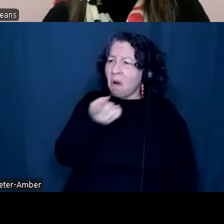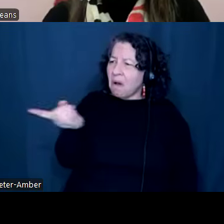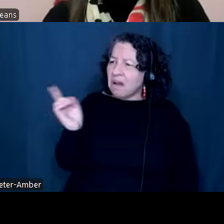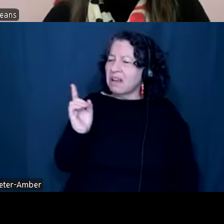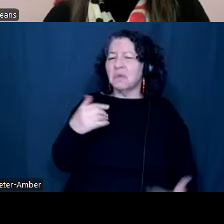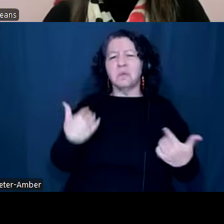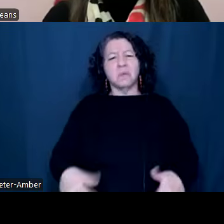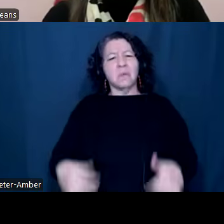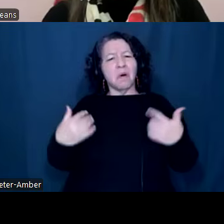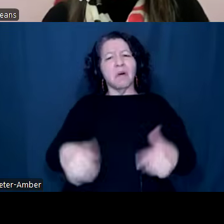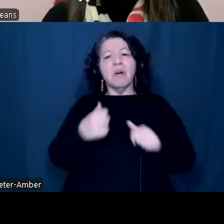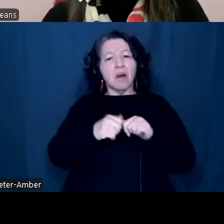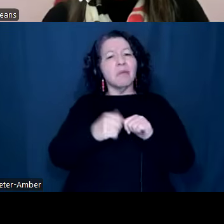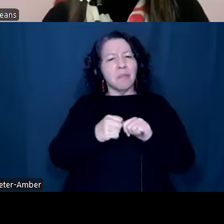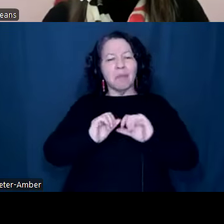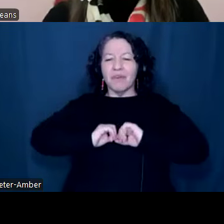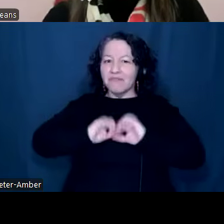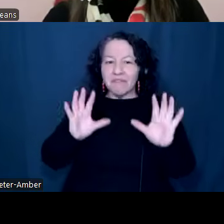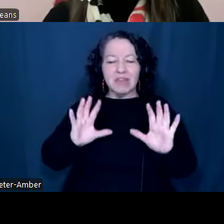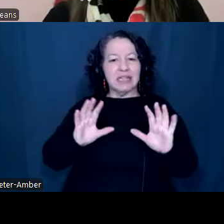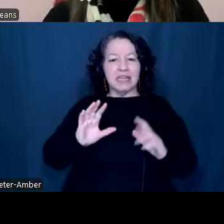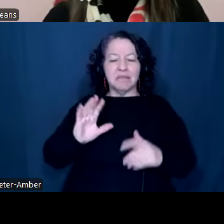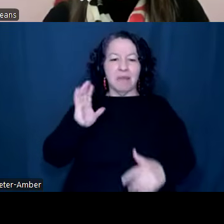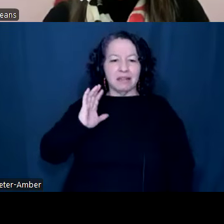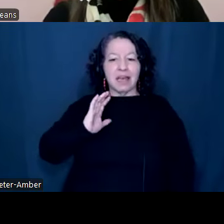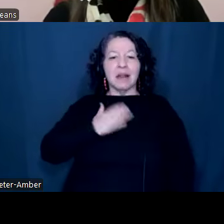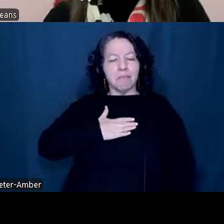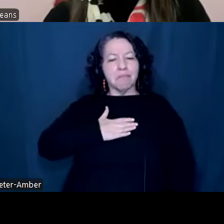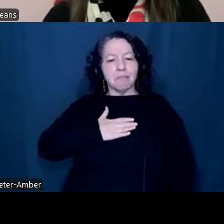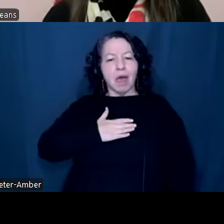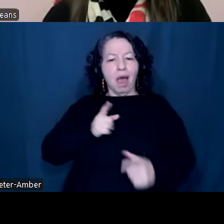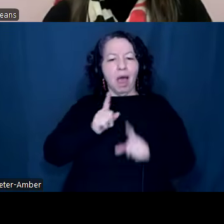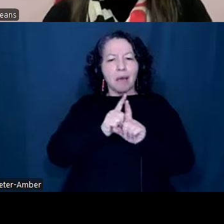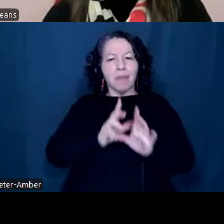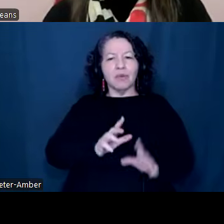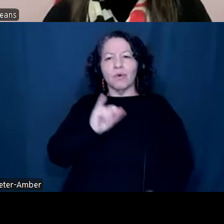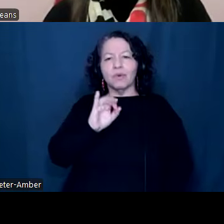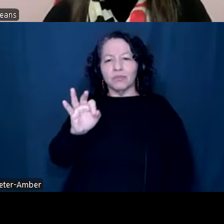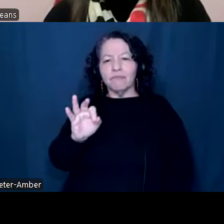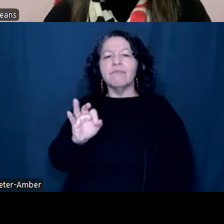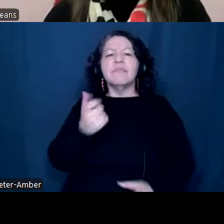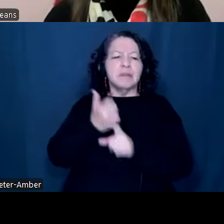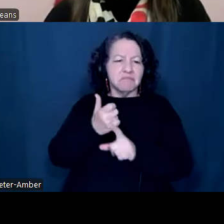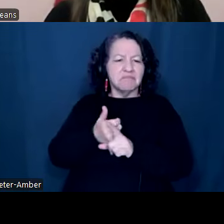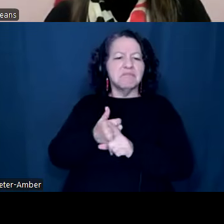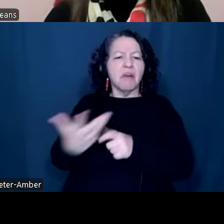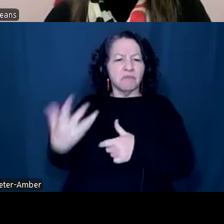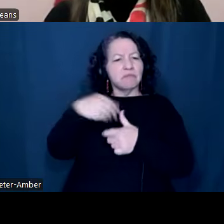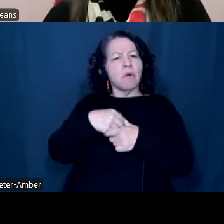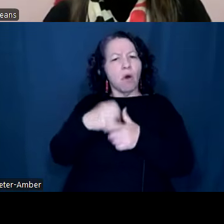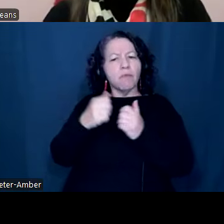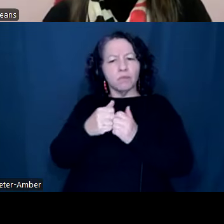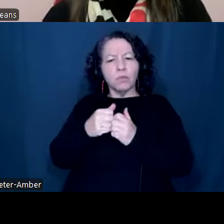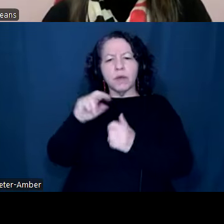very vividly at the time, one of my own mentors, Jeff Fentress, who was engaged in doing